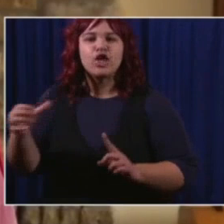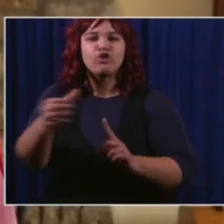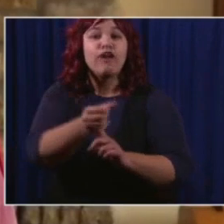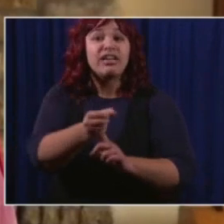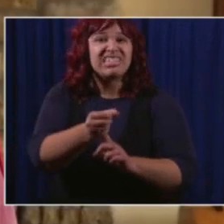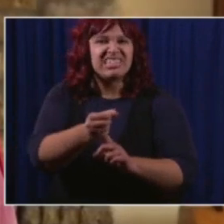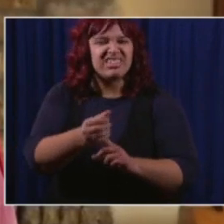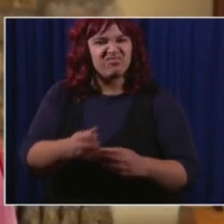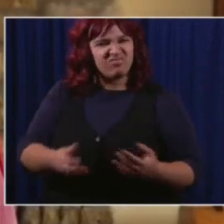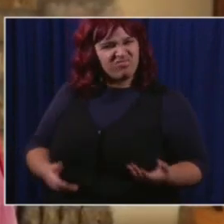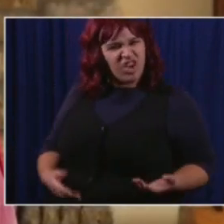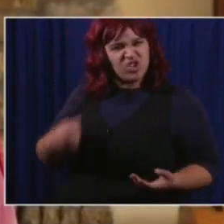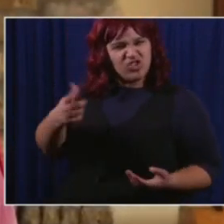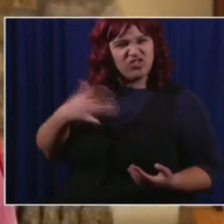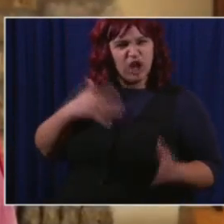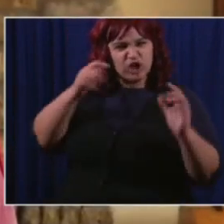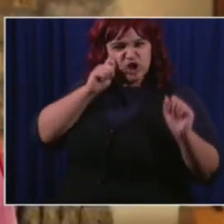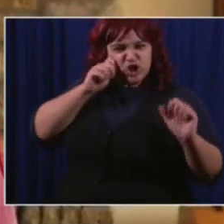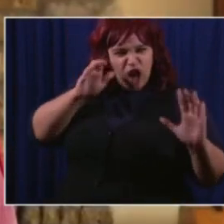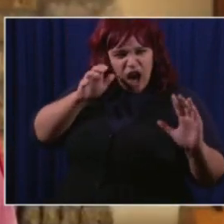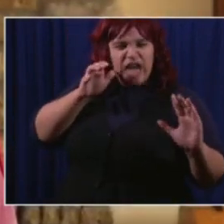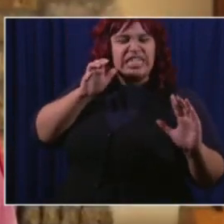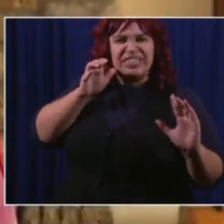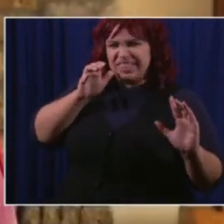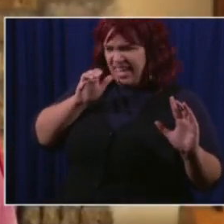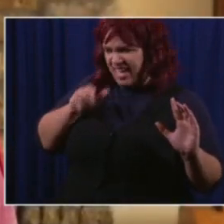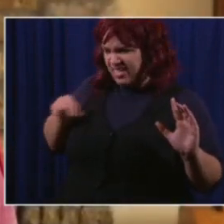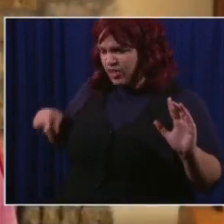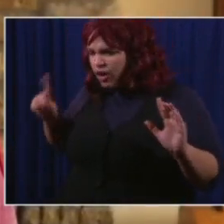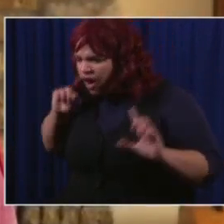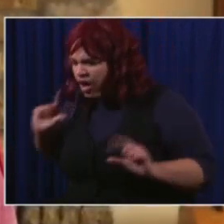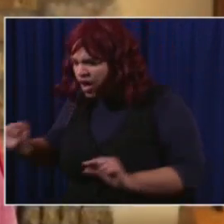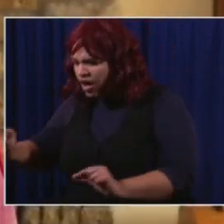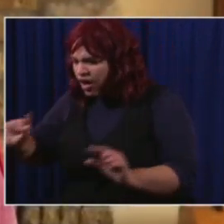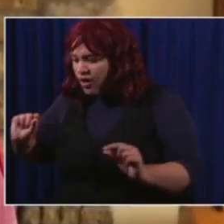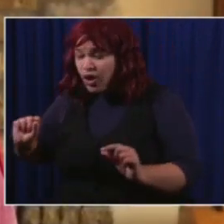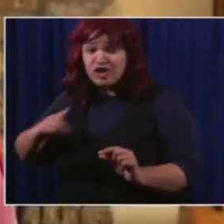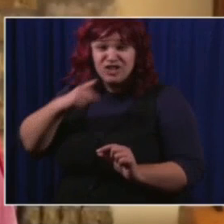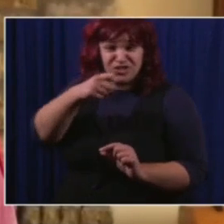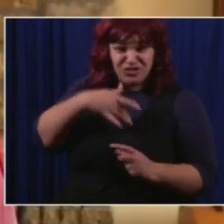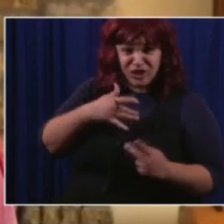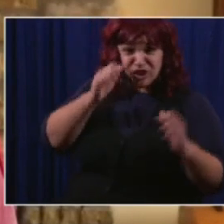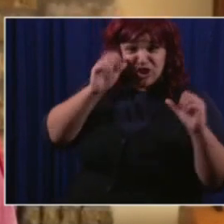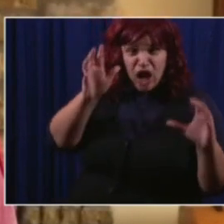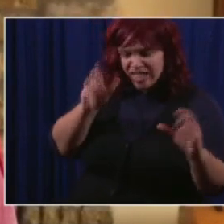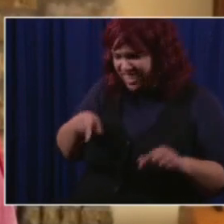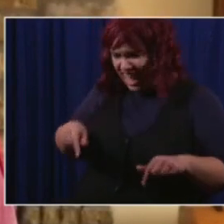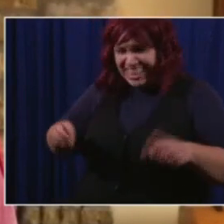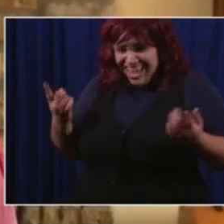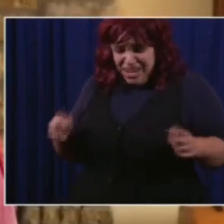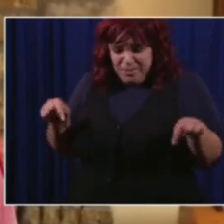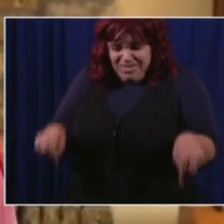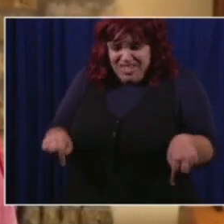more about this? And are you at all shocked to hear that something like this happened here in Ohio against